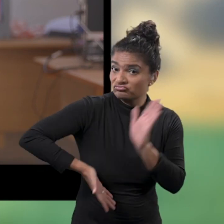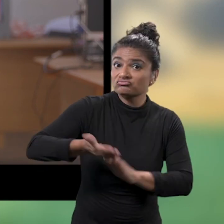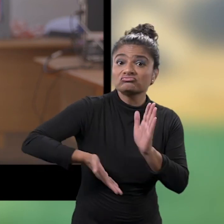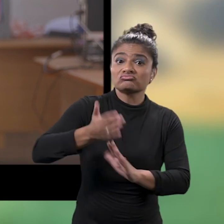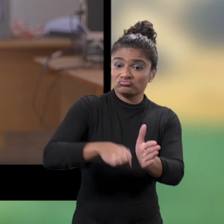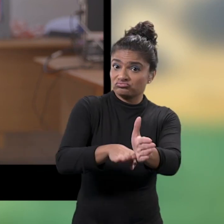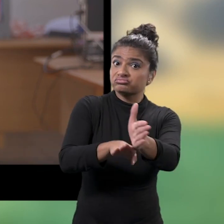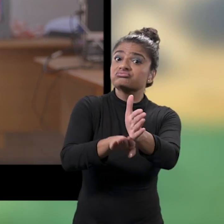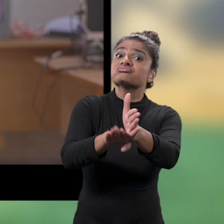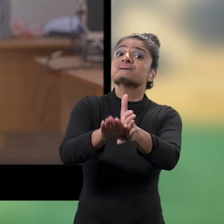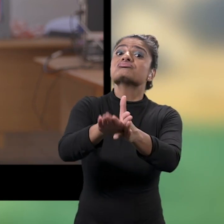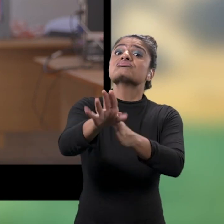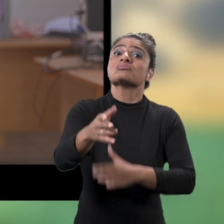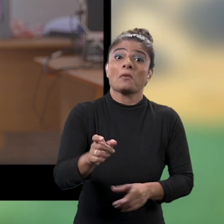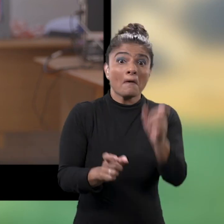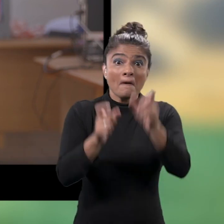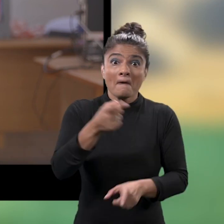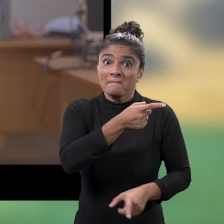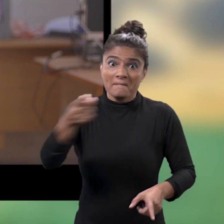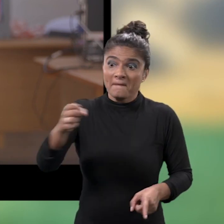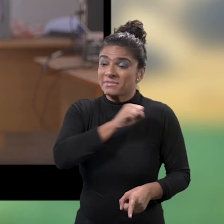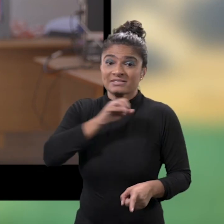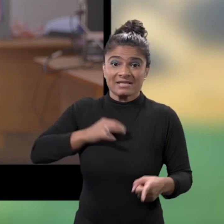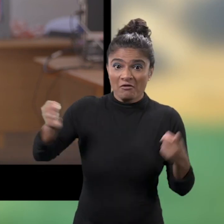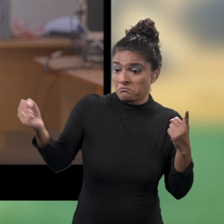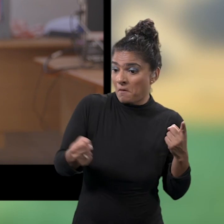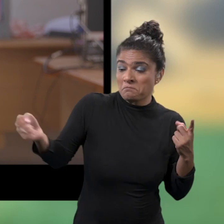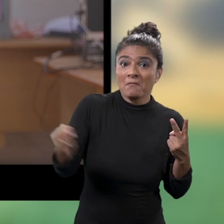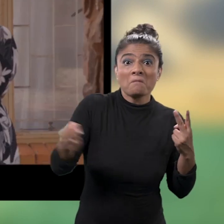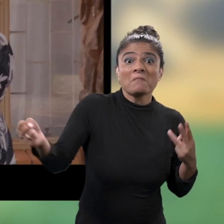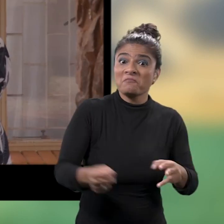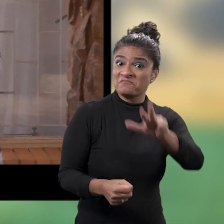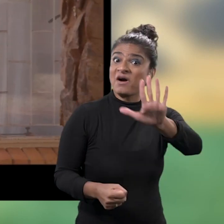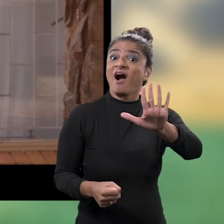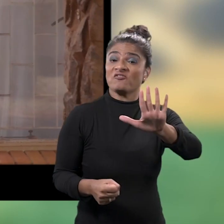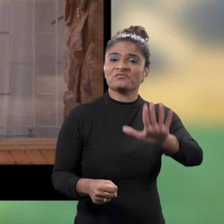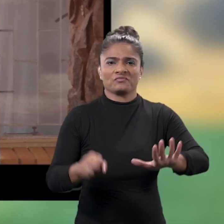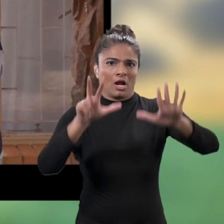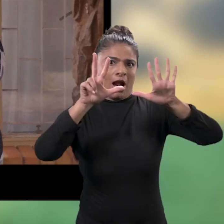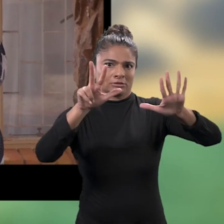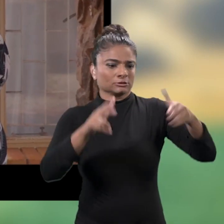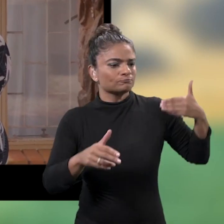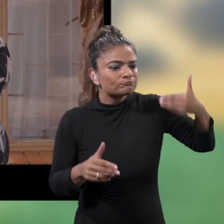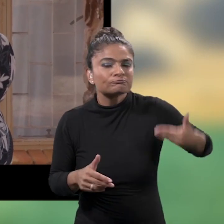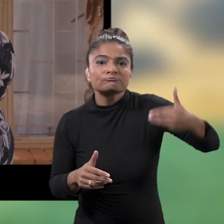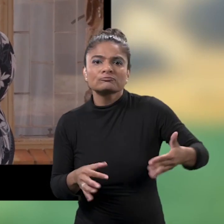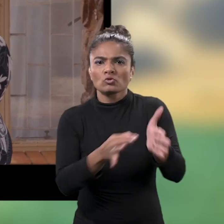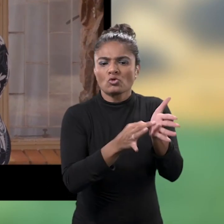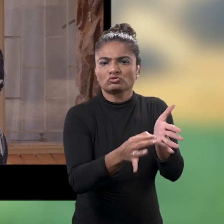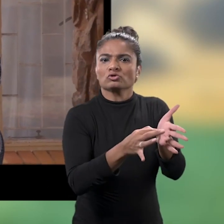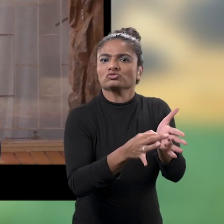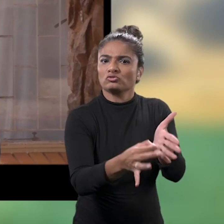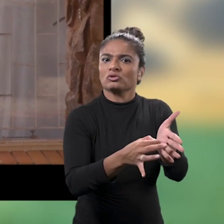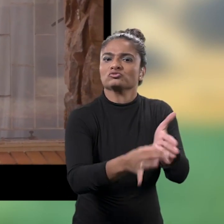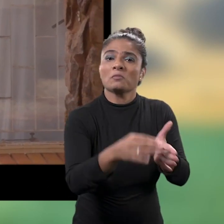ngiyachubeka ngiyaphambili, ngichashe abantu, ngina 5 permanent workers, ngina 8 yama-seasonal workers,